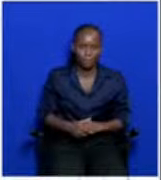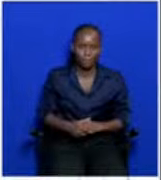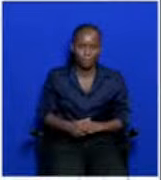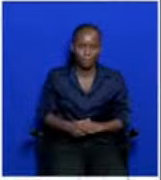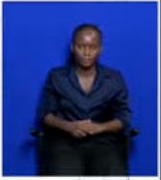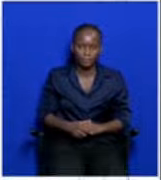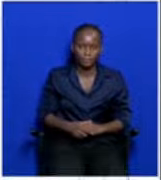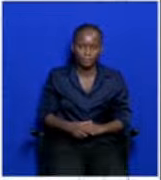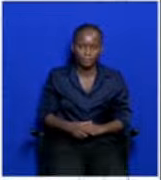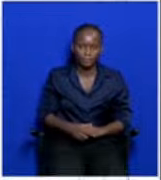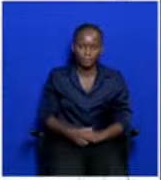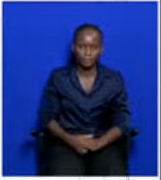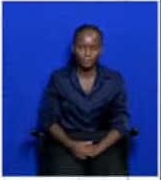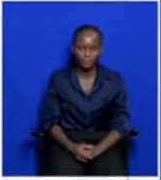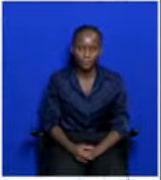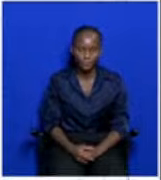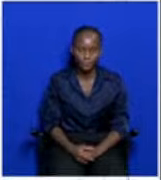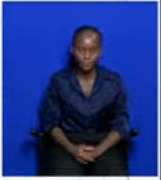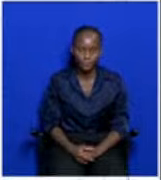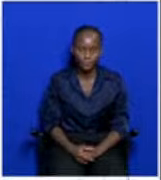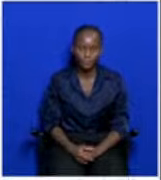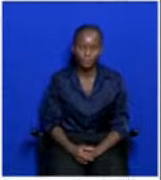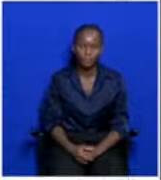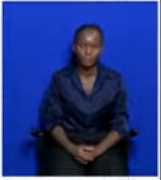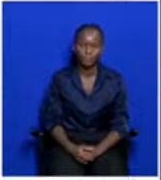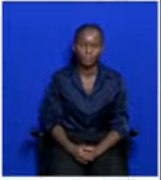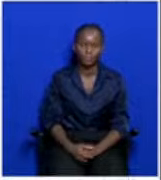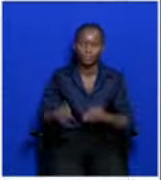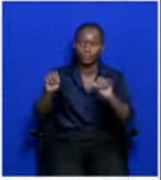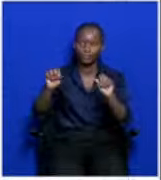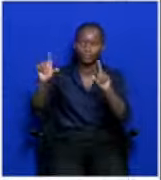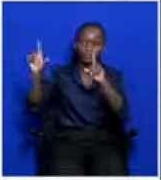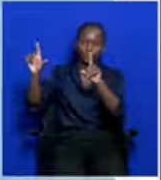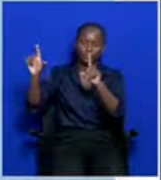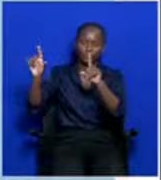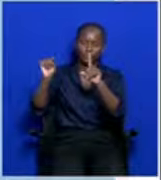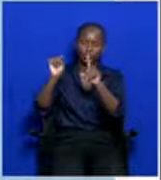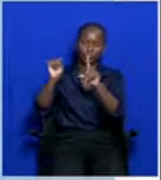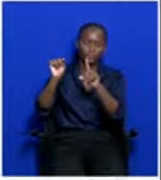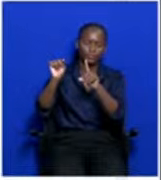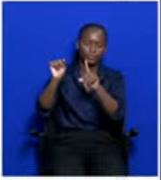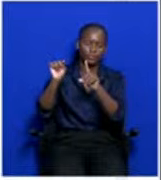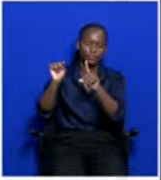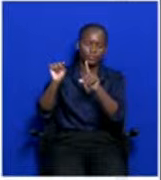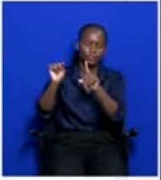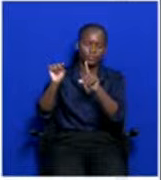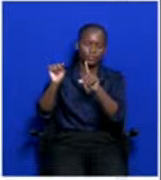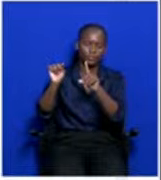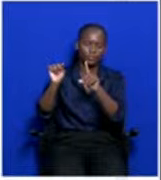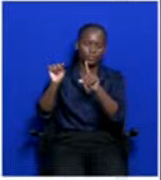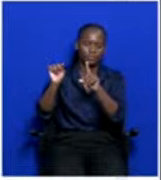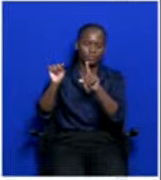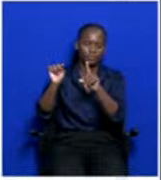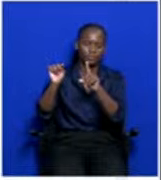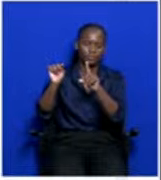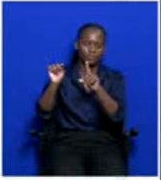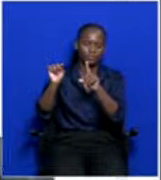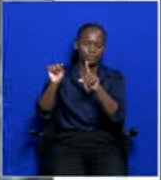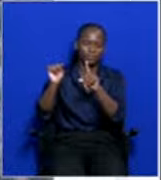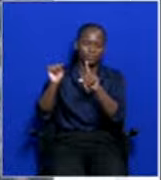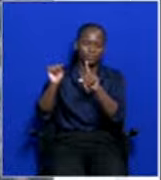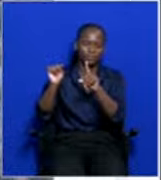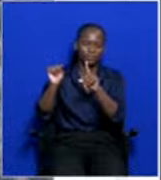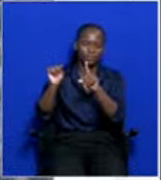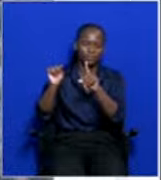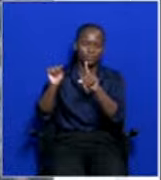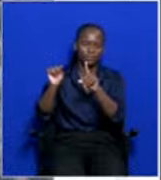I see Keisha Listos. Okay, we'll try to move on to the next. There's